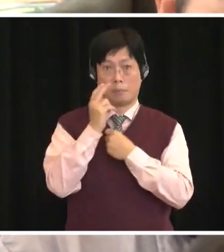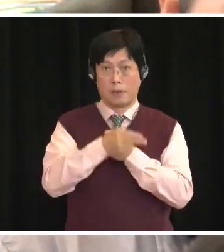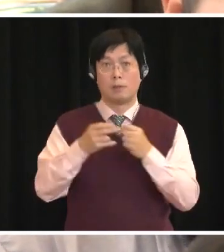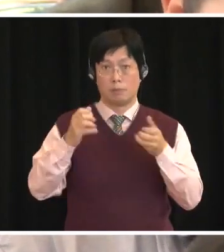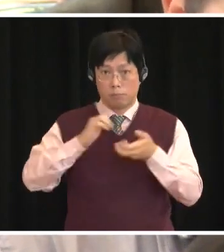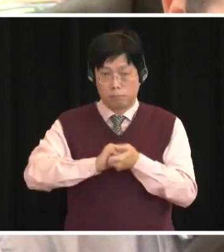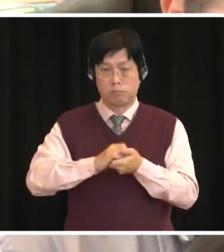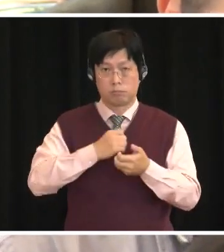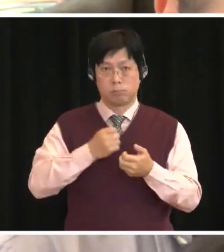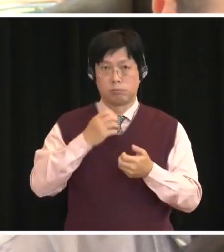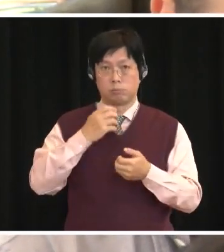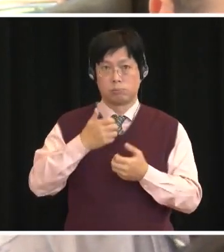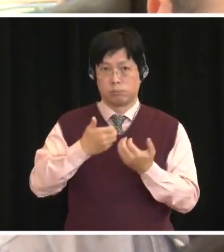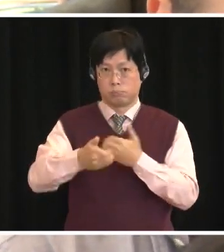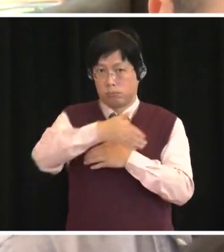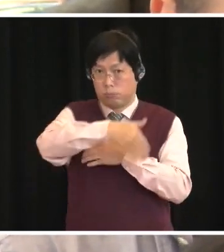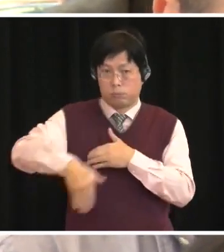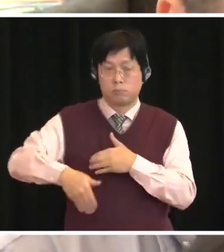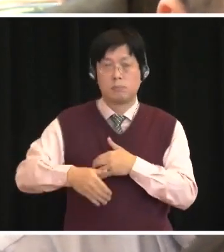Therefore,